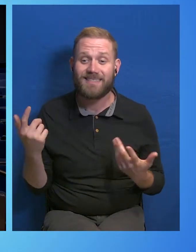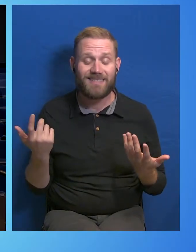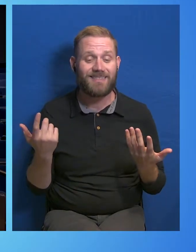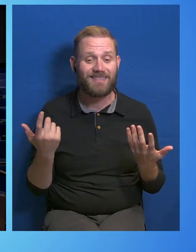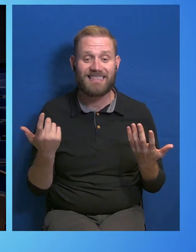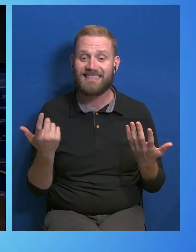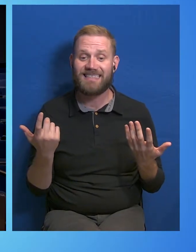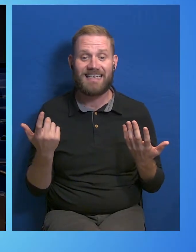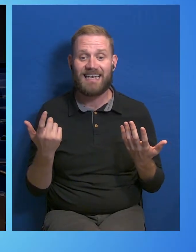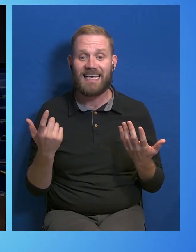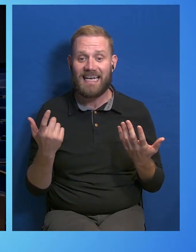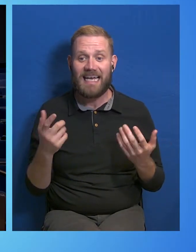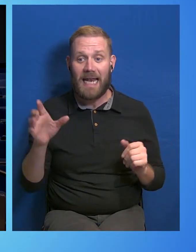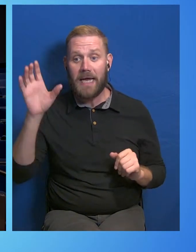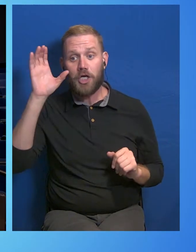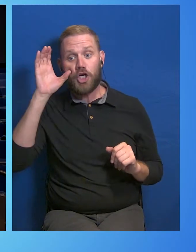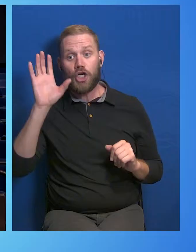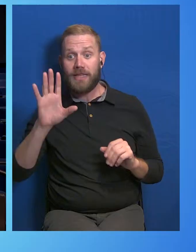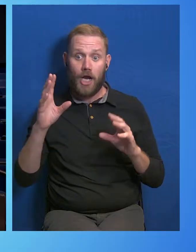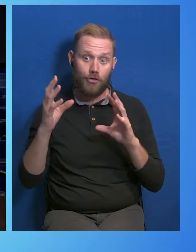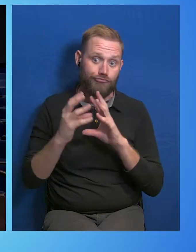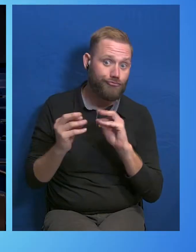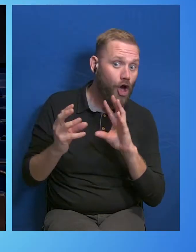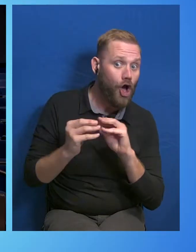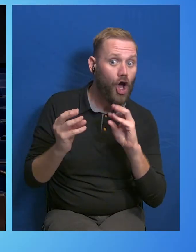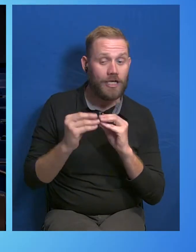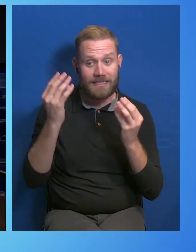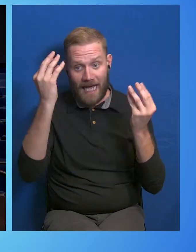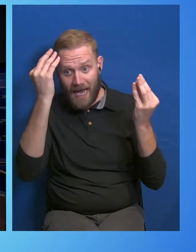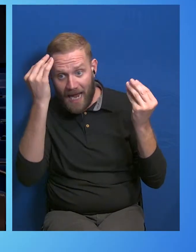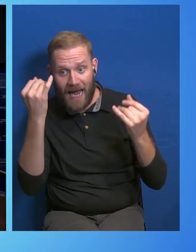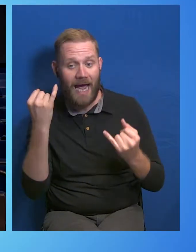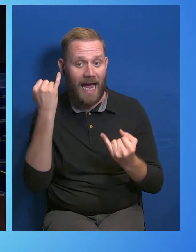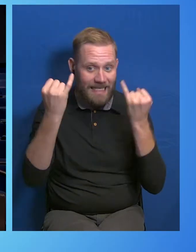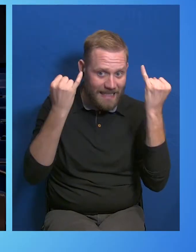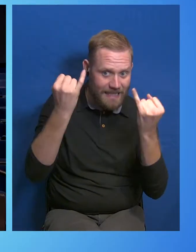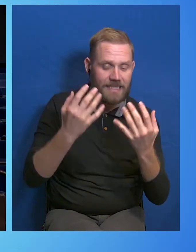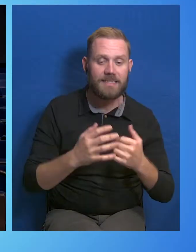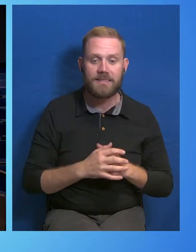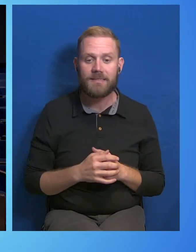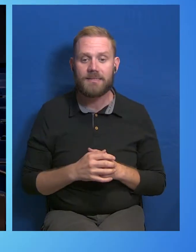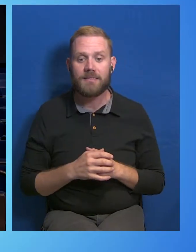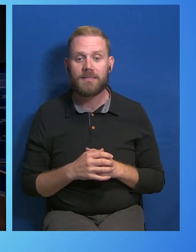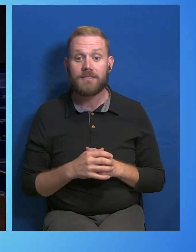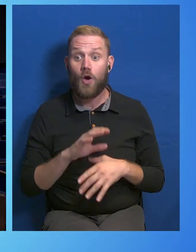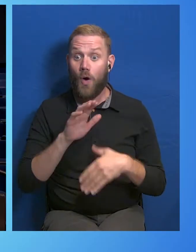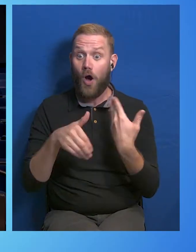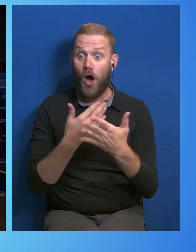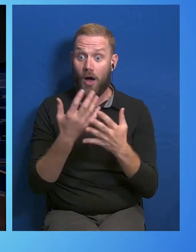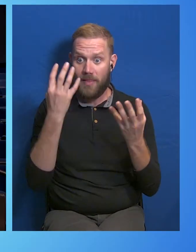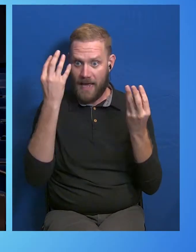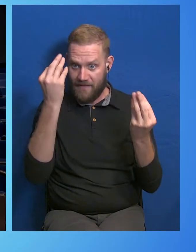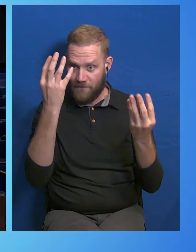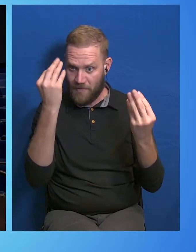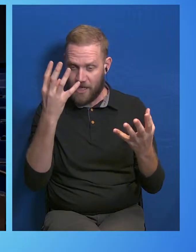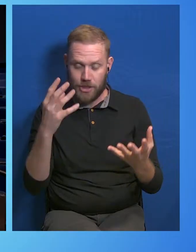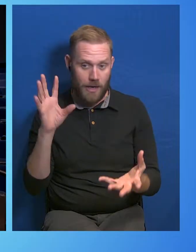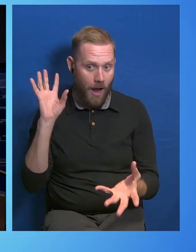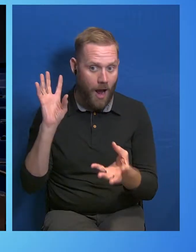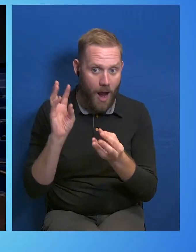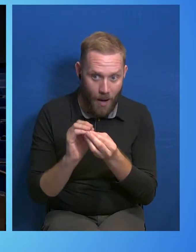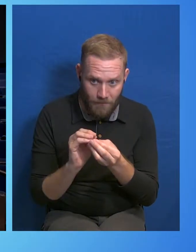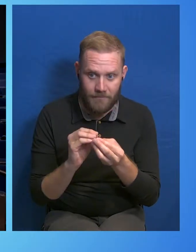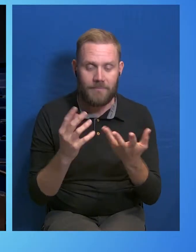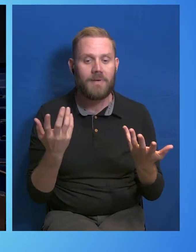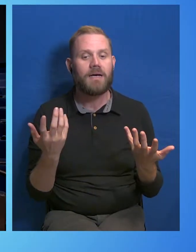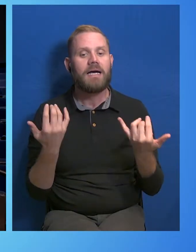and got thoughts and ideas from all of them as well. And so, taking all of that into account, now